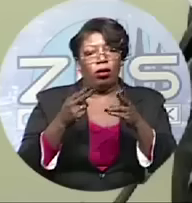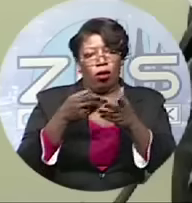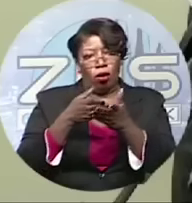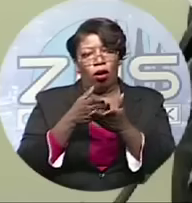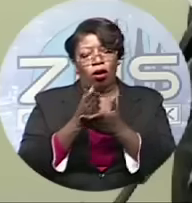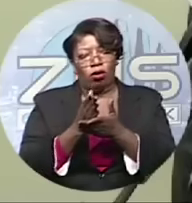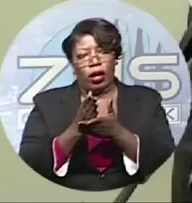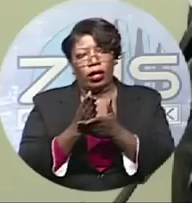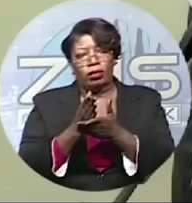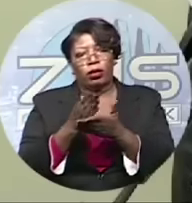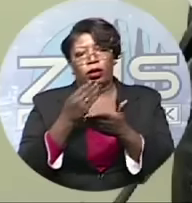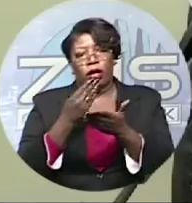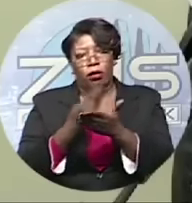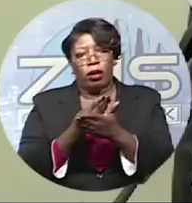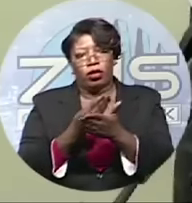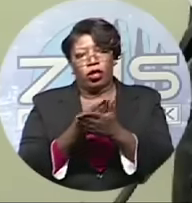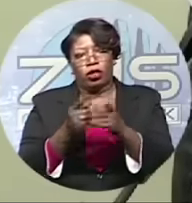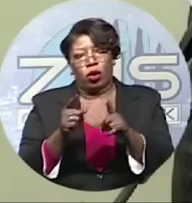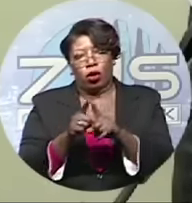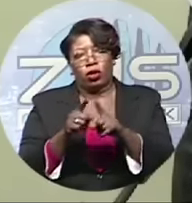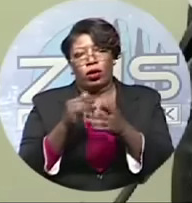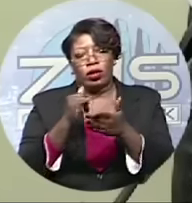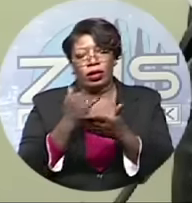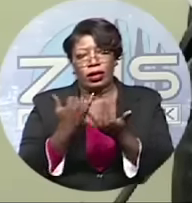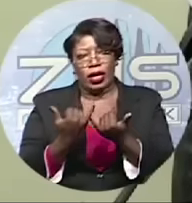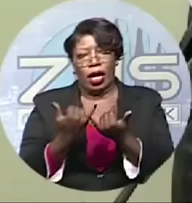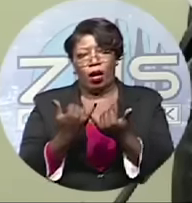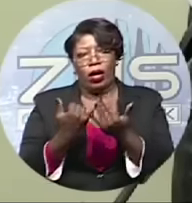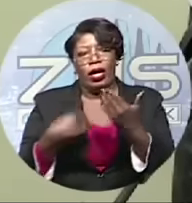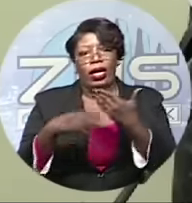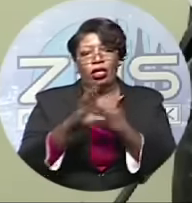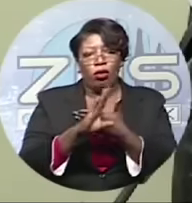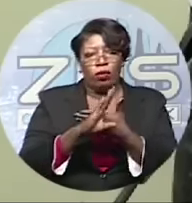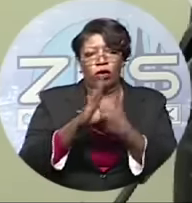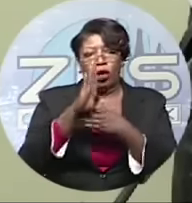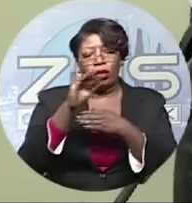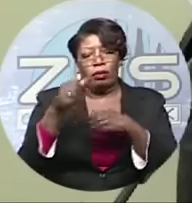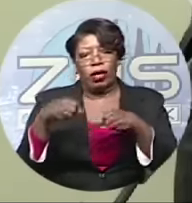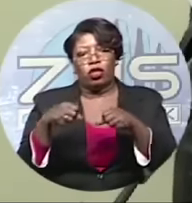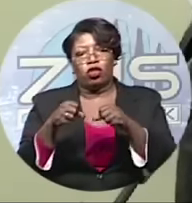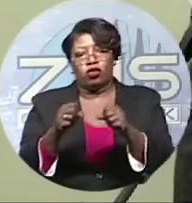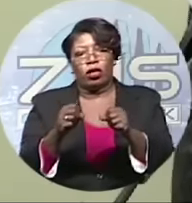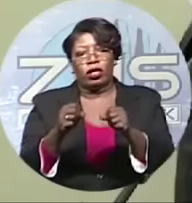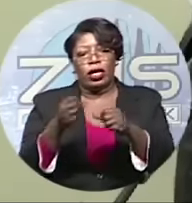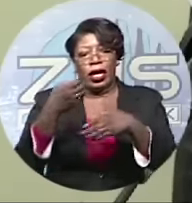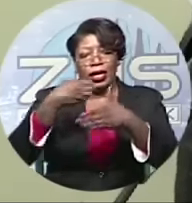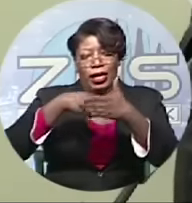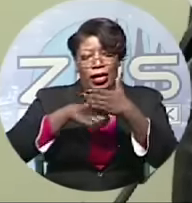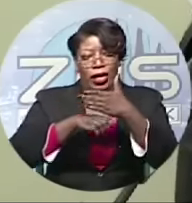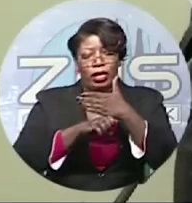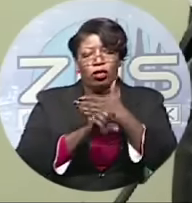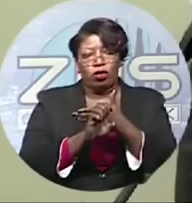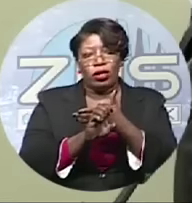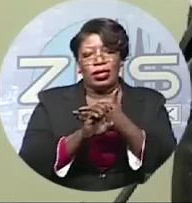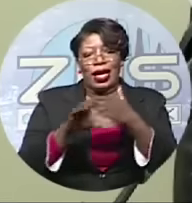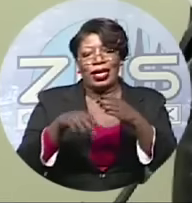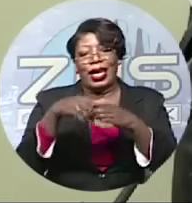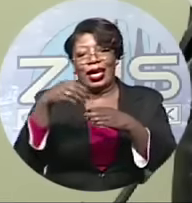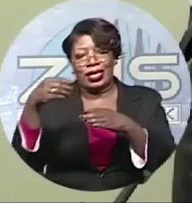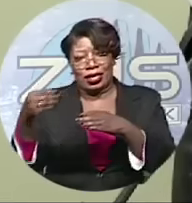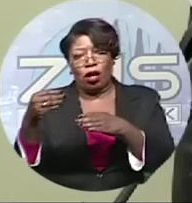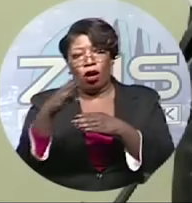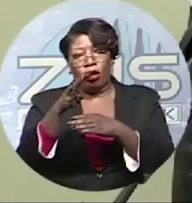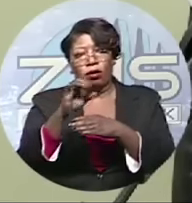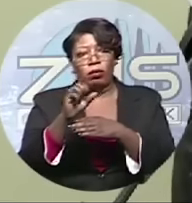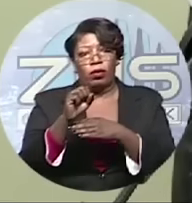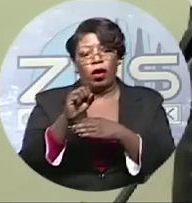budget. Interruption on Bay Street, as well as the entrance and exit